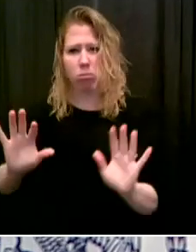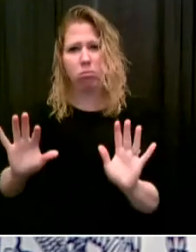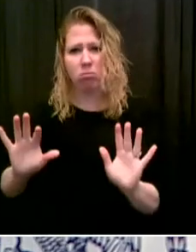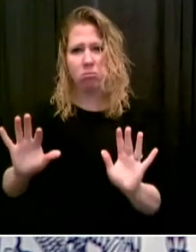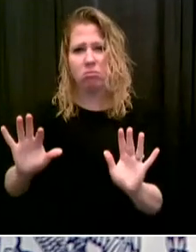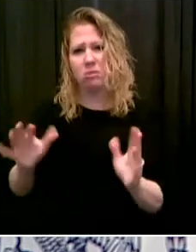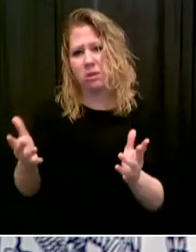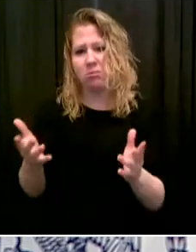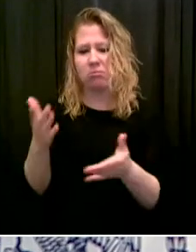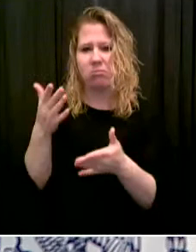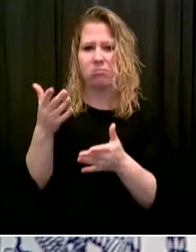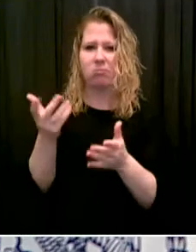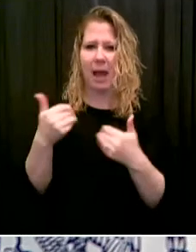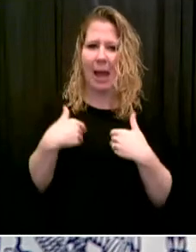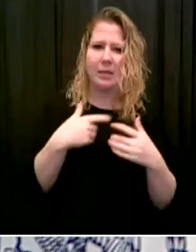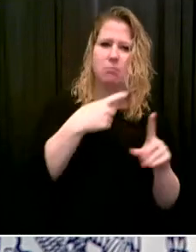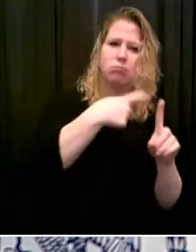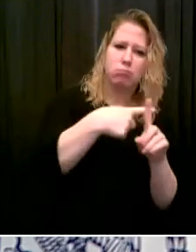on.